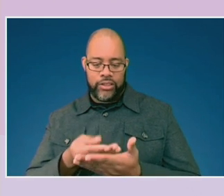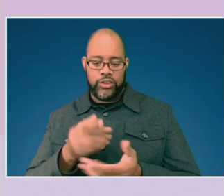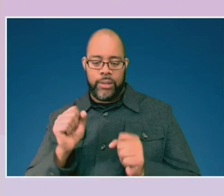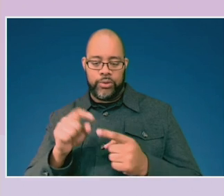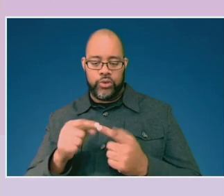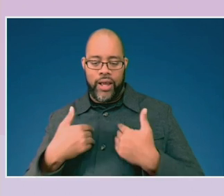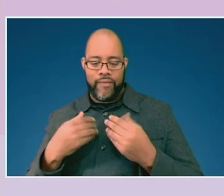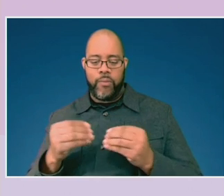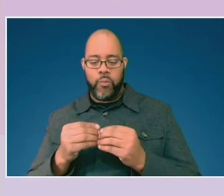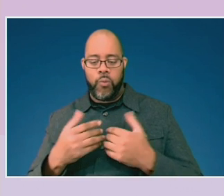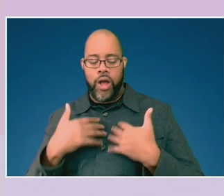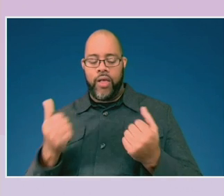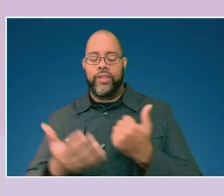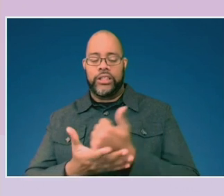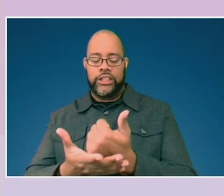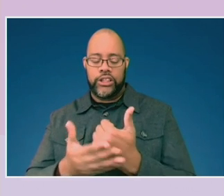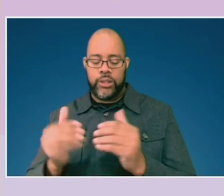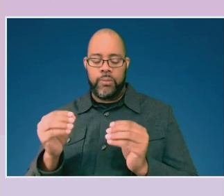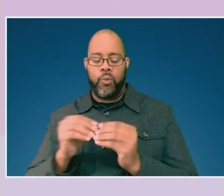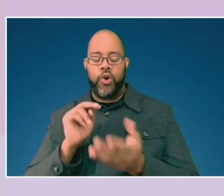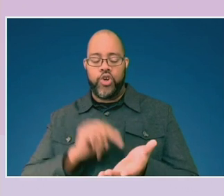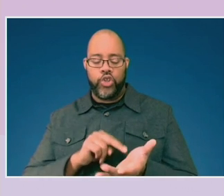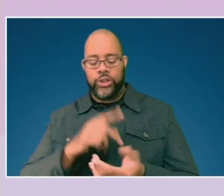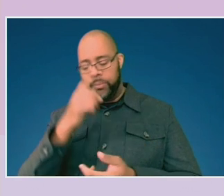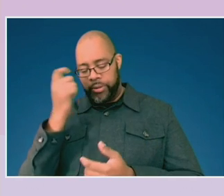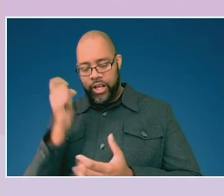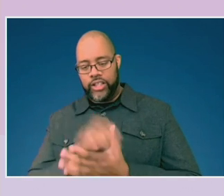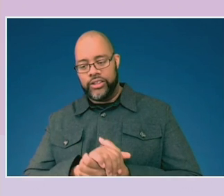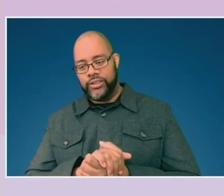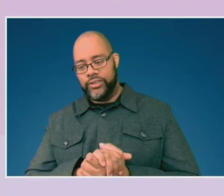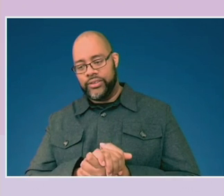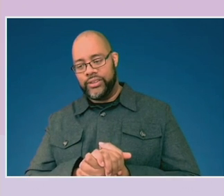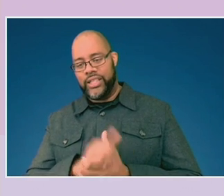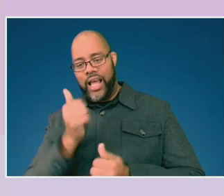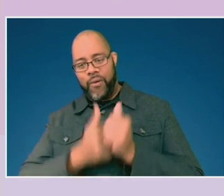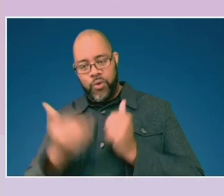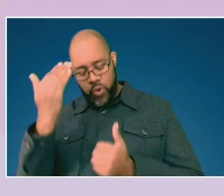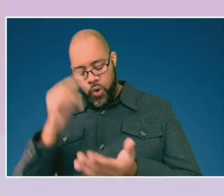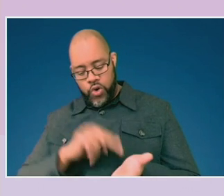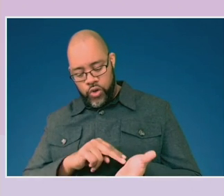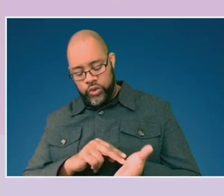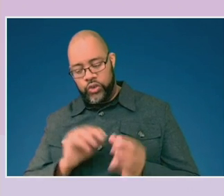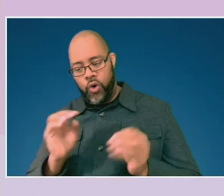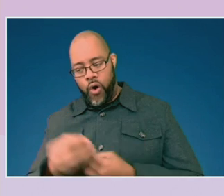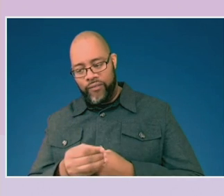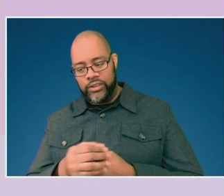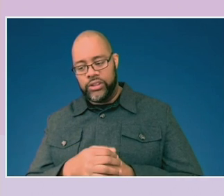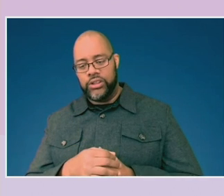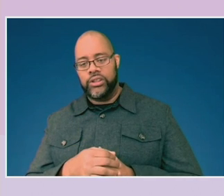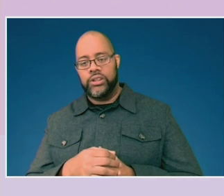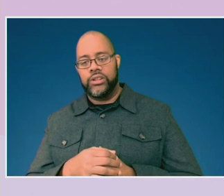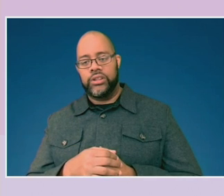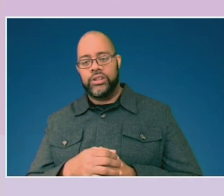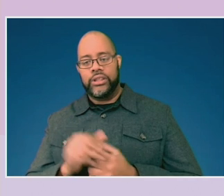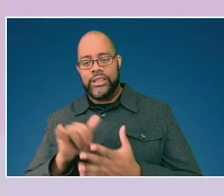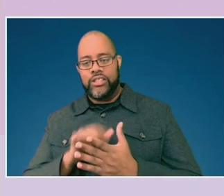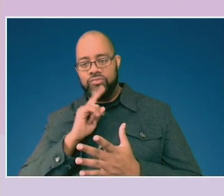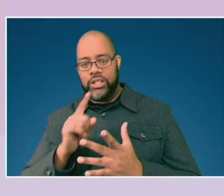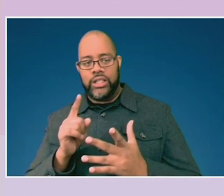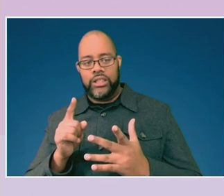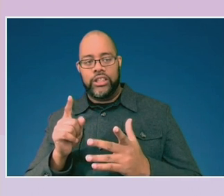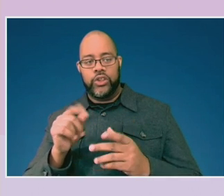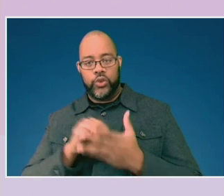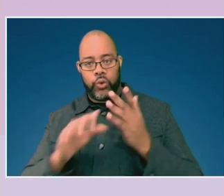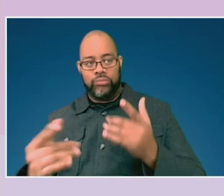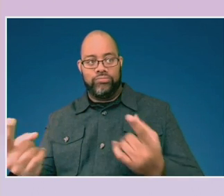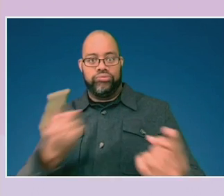health assistants, more nurses, because as everybody knows, the nurse's office was bulging at the seams with students with